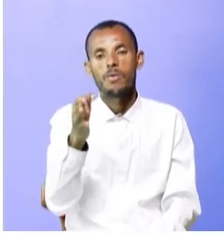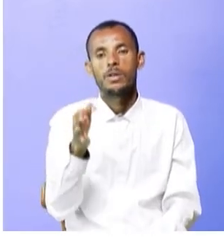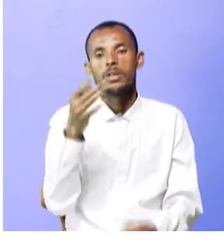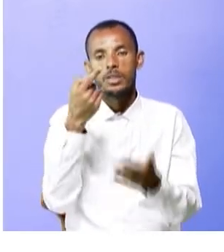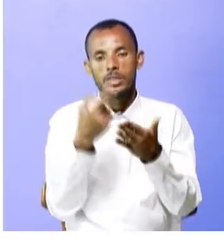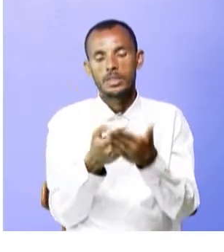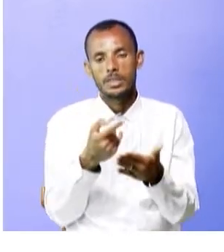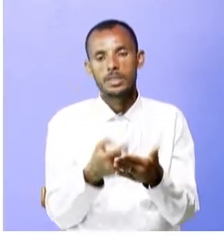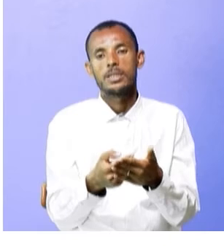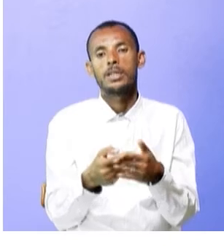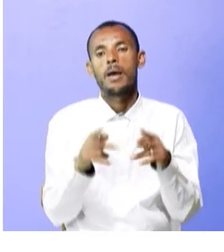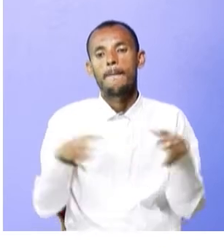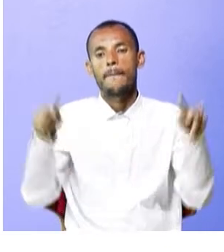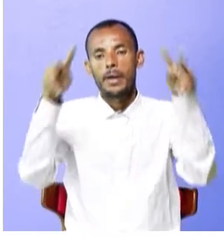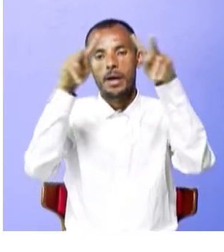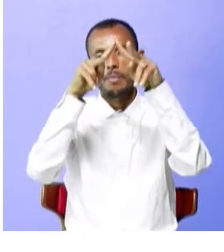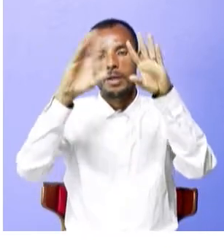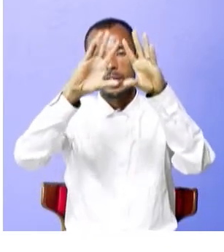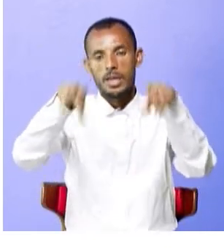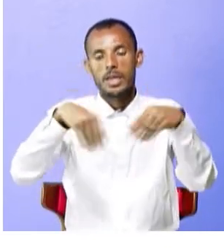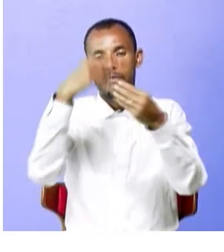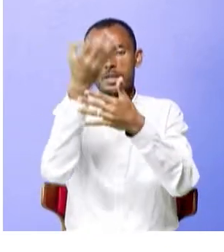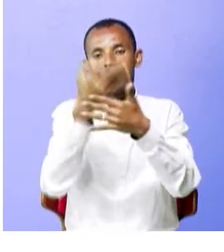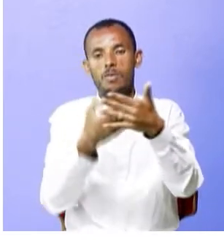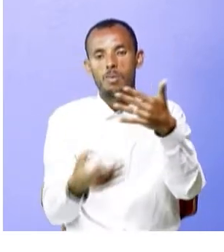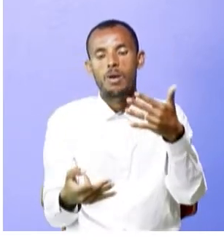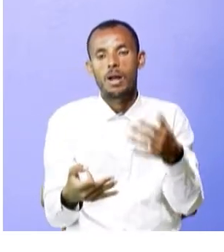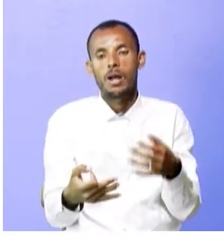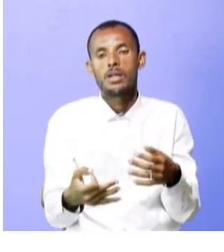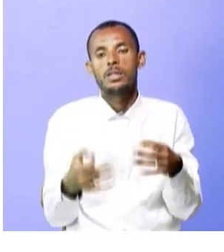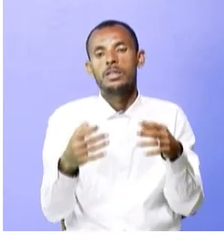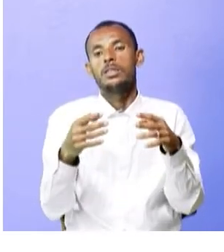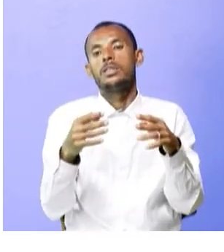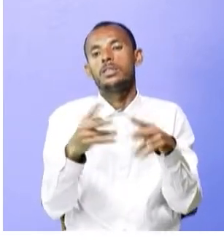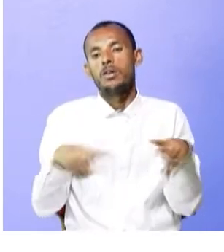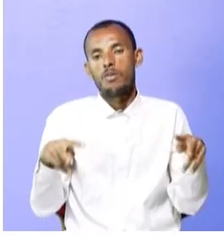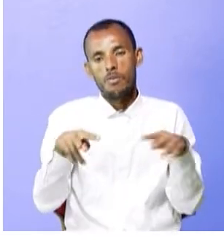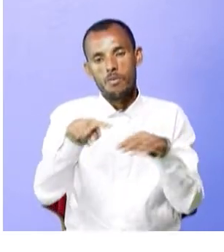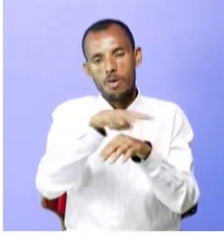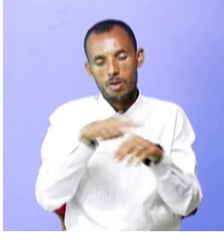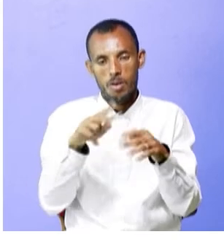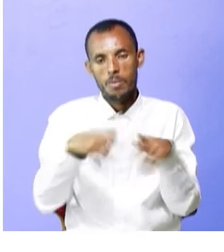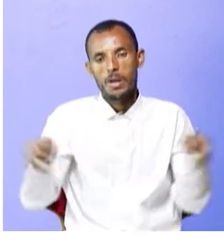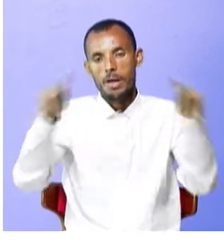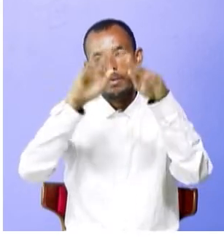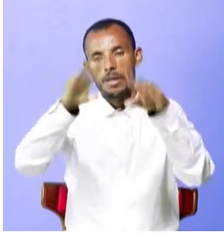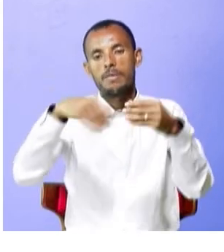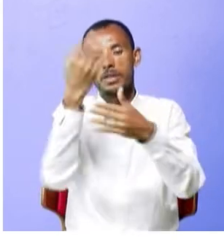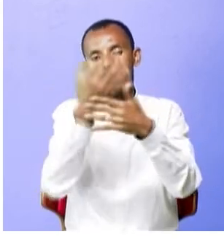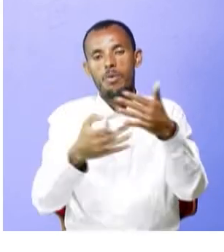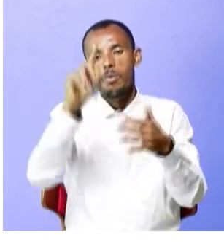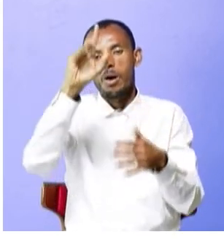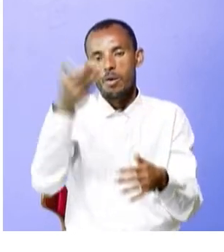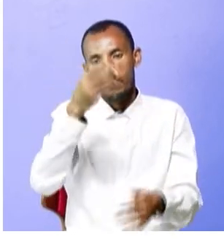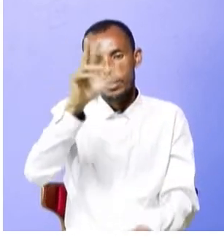this pyramid is given by the formula. The volume of the pyramid is given by the formula 1/3